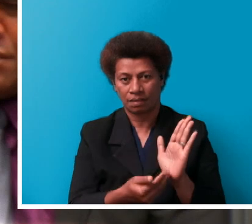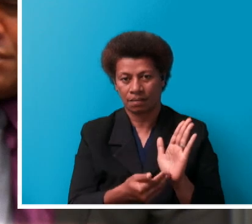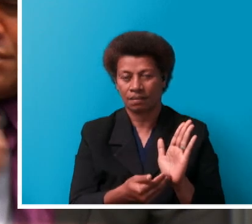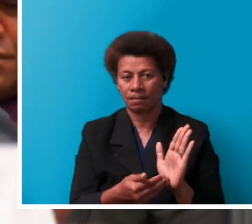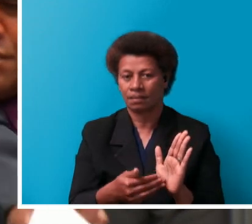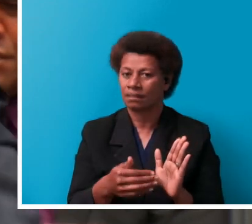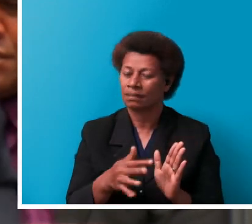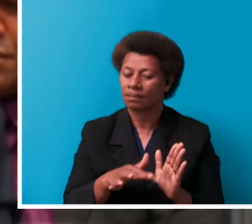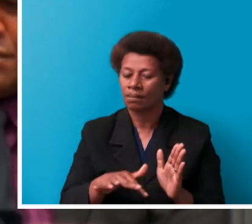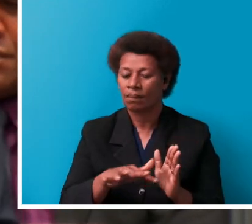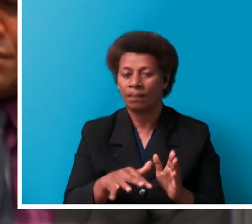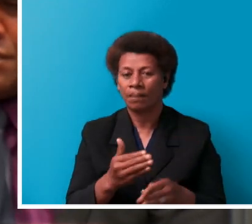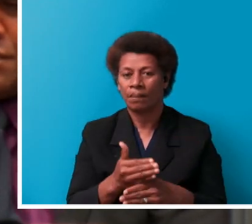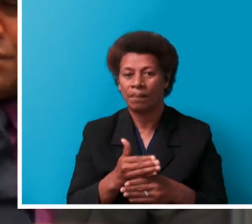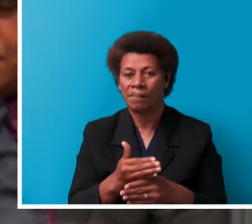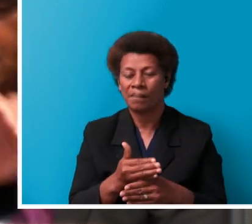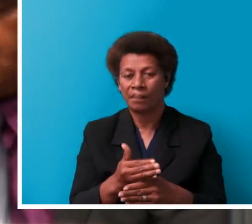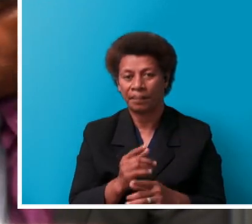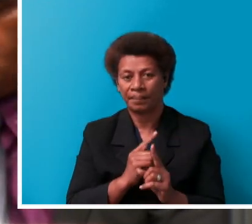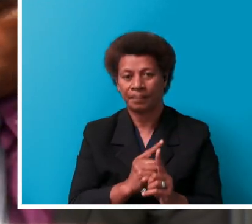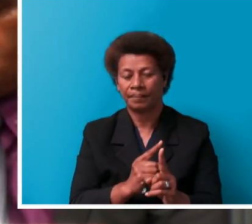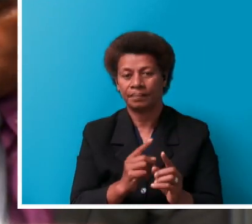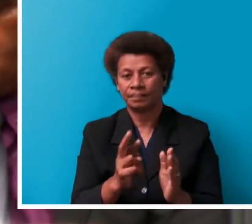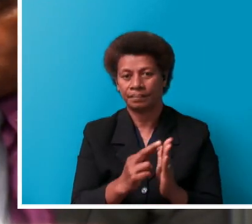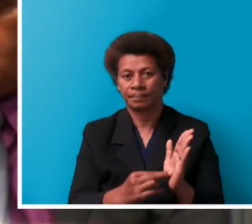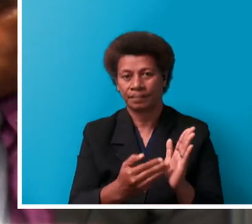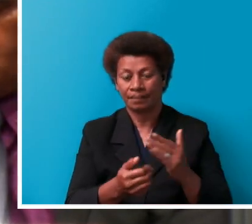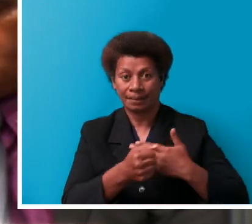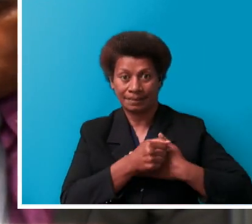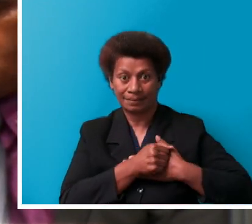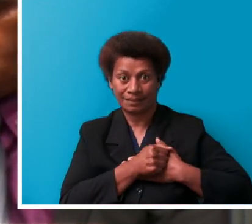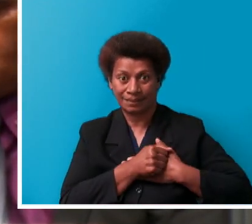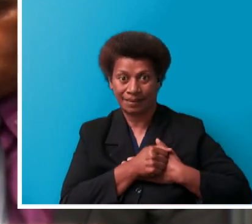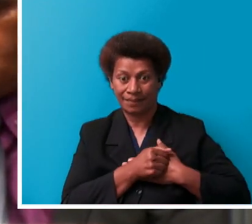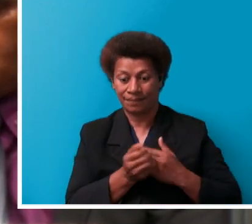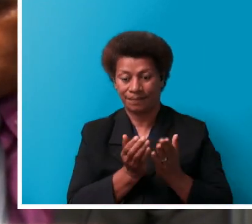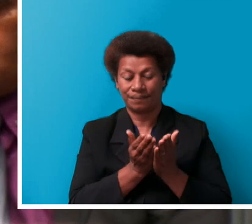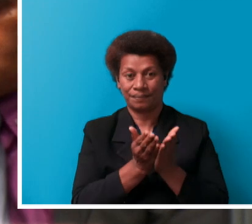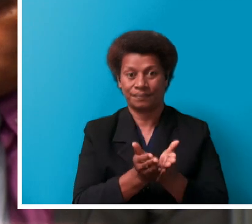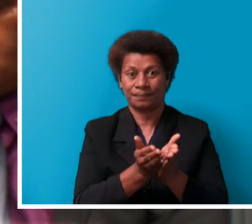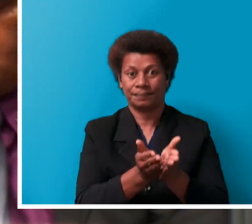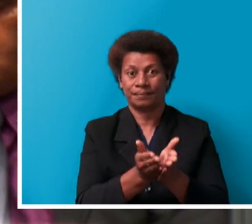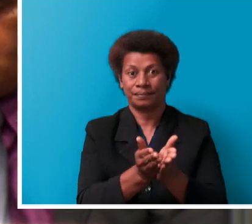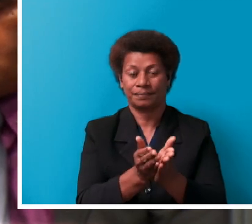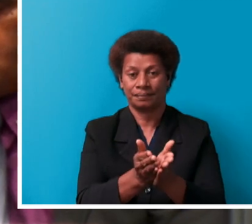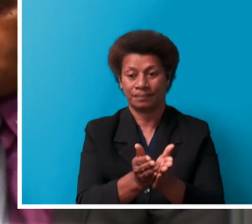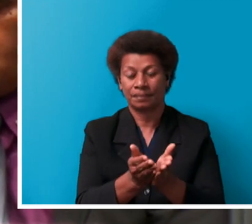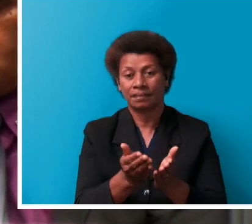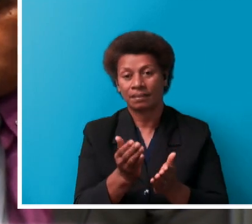standards. Mr. Speaker, sir, safe navigation is essential for both commercial and